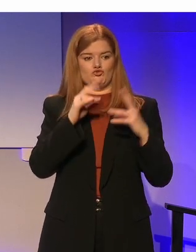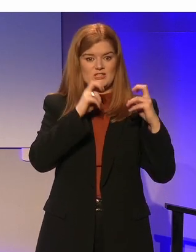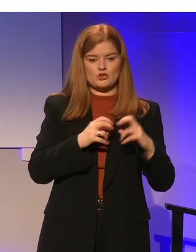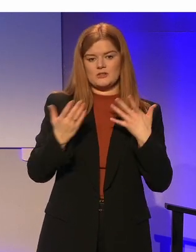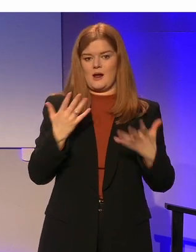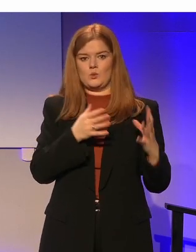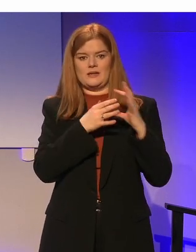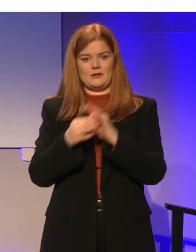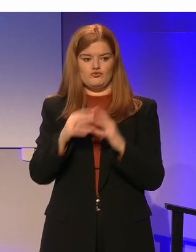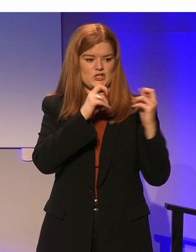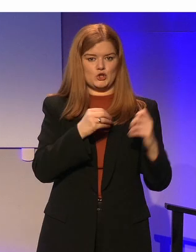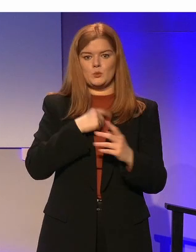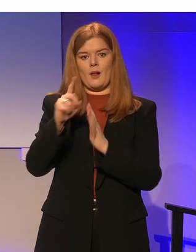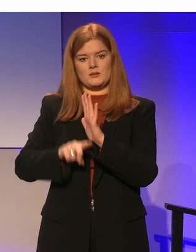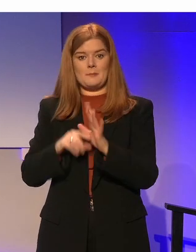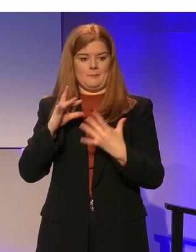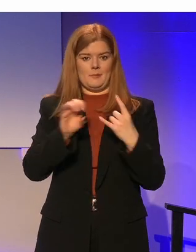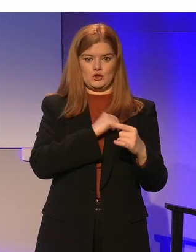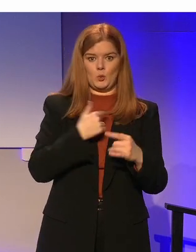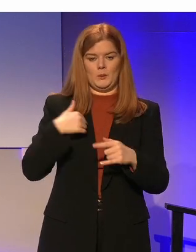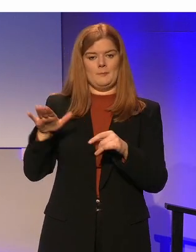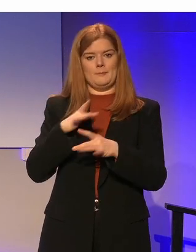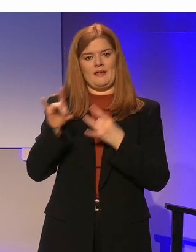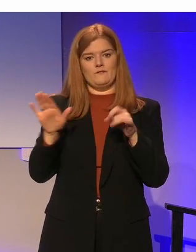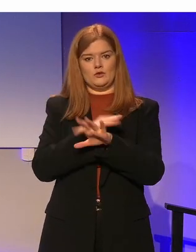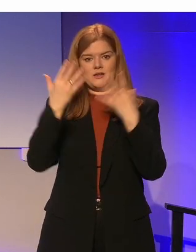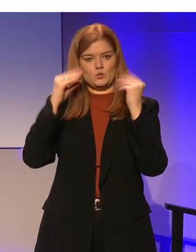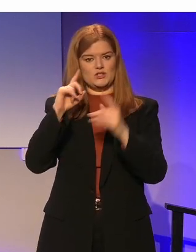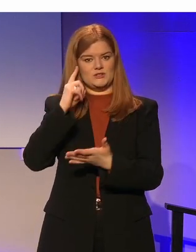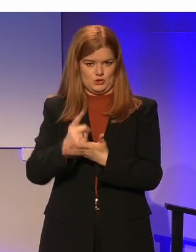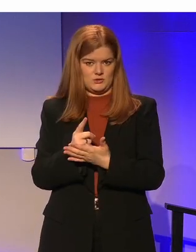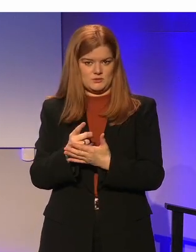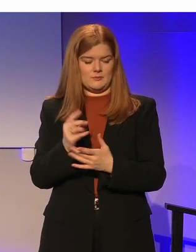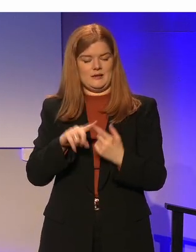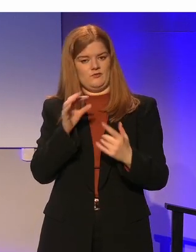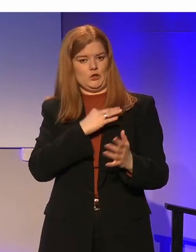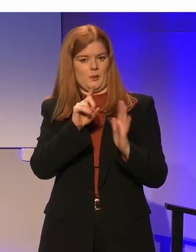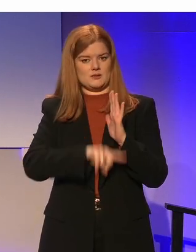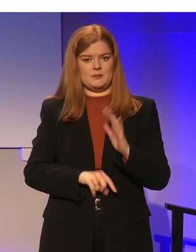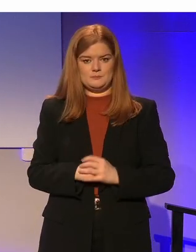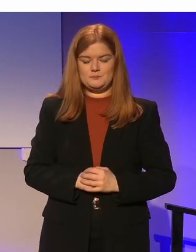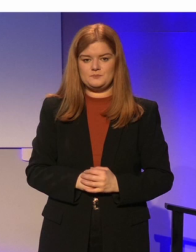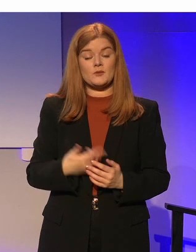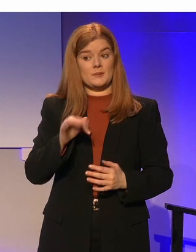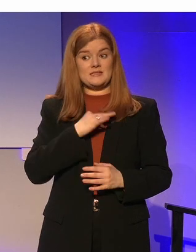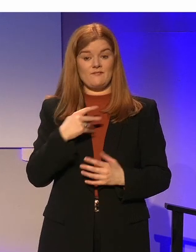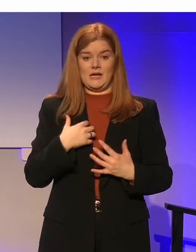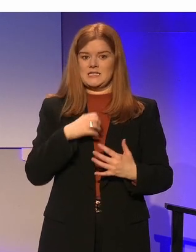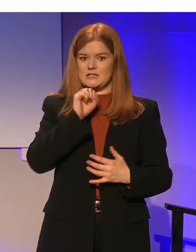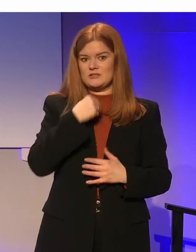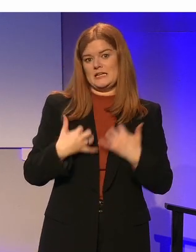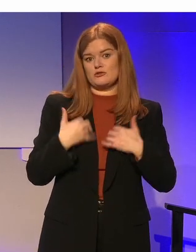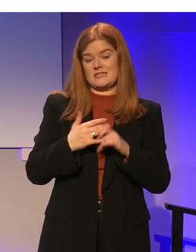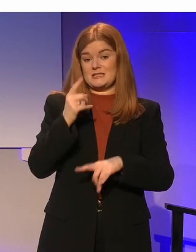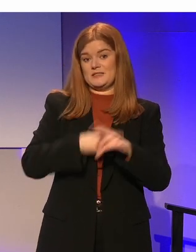connecting research to policy-making, making sure that we make good decisions and good policies. I've personally had a significant interest in